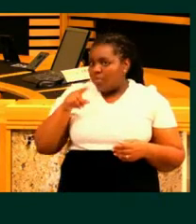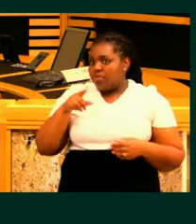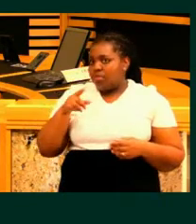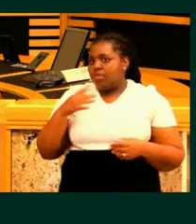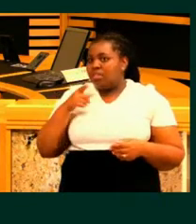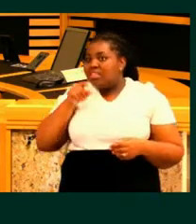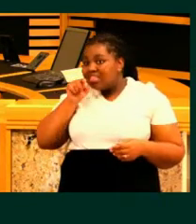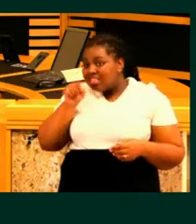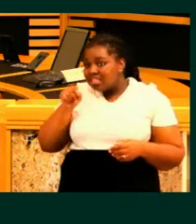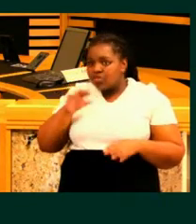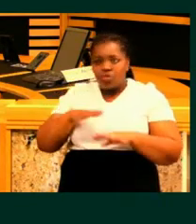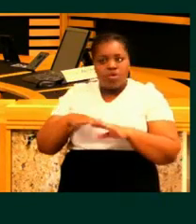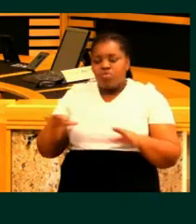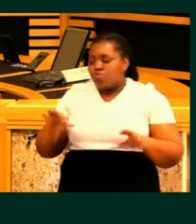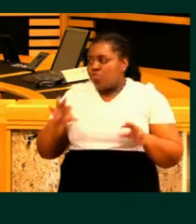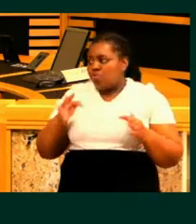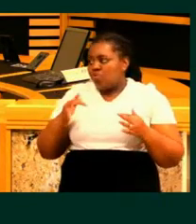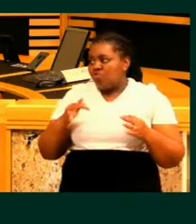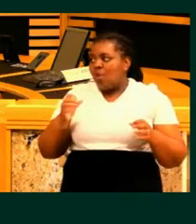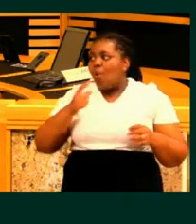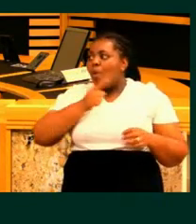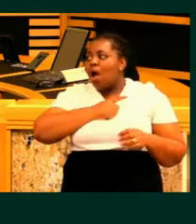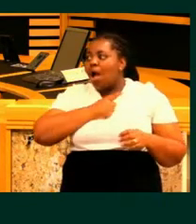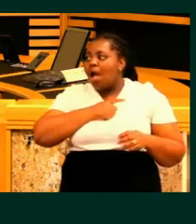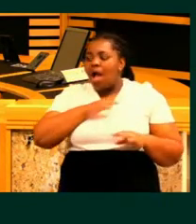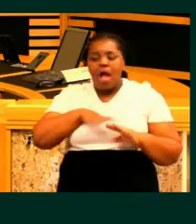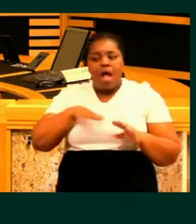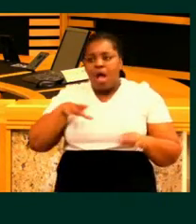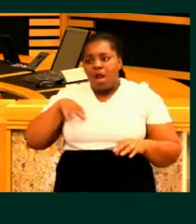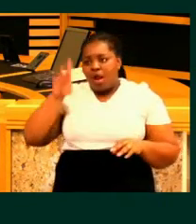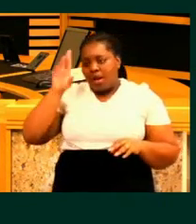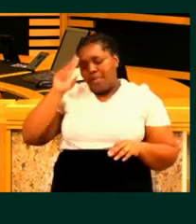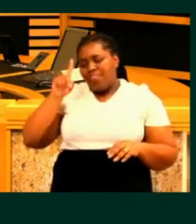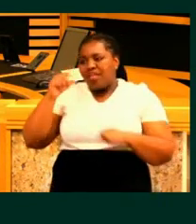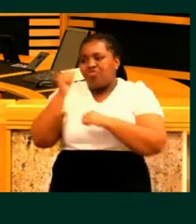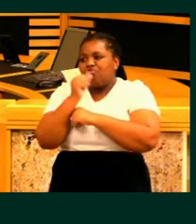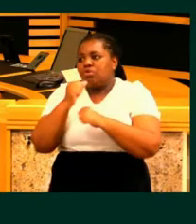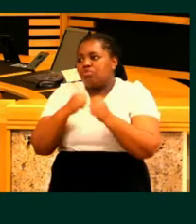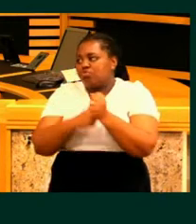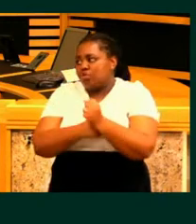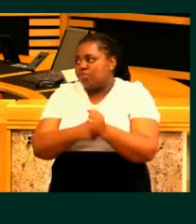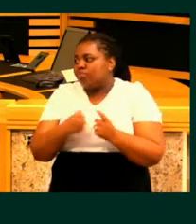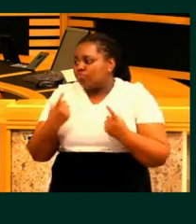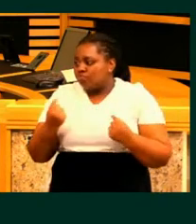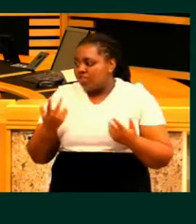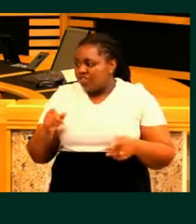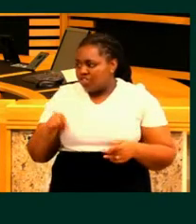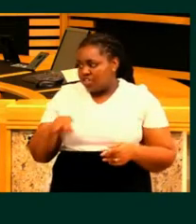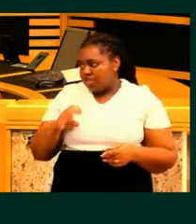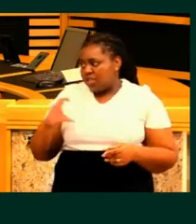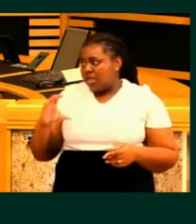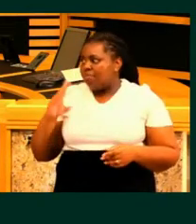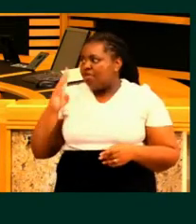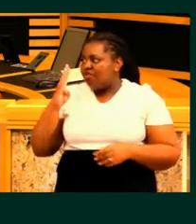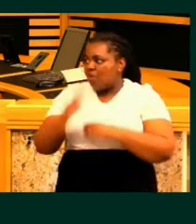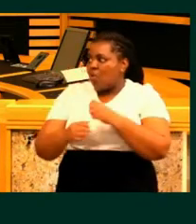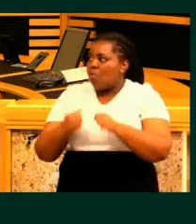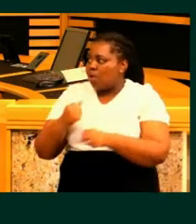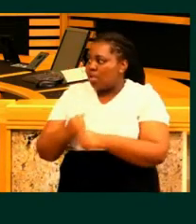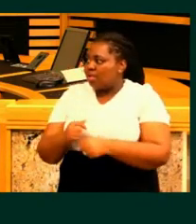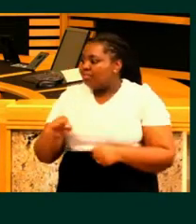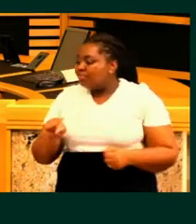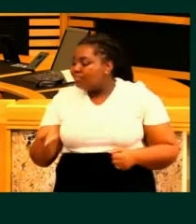this was not fulfilled because I do not recall such a structure being constituted in the asnk four years down the line I have not